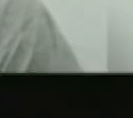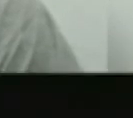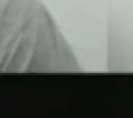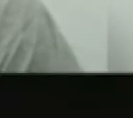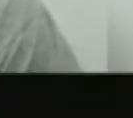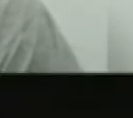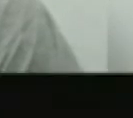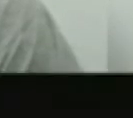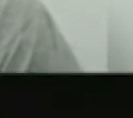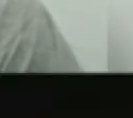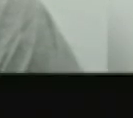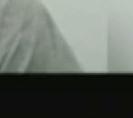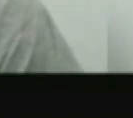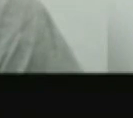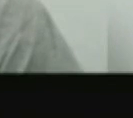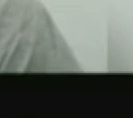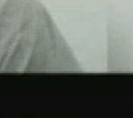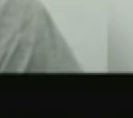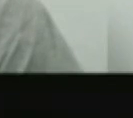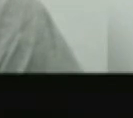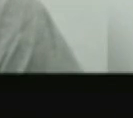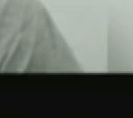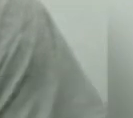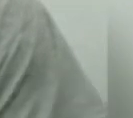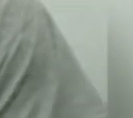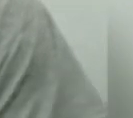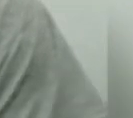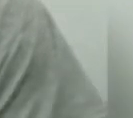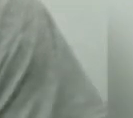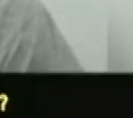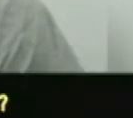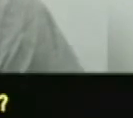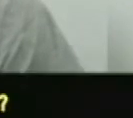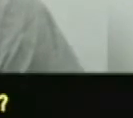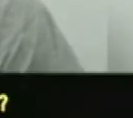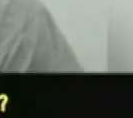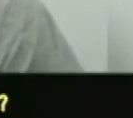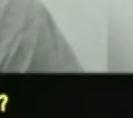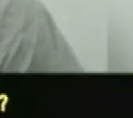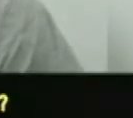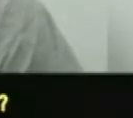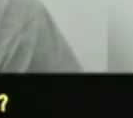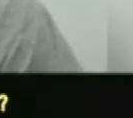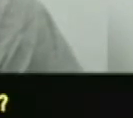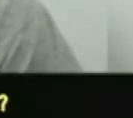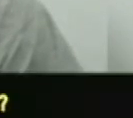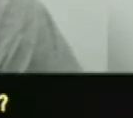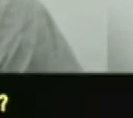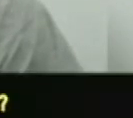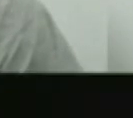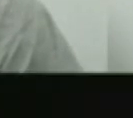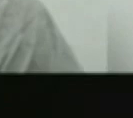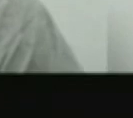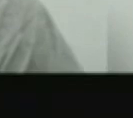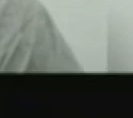34. Where do you live? In Austin, Texas. When did you enter the army?